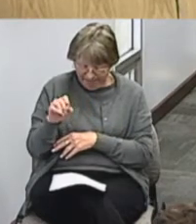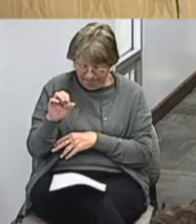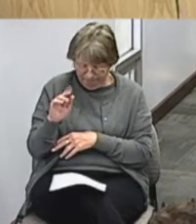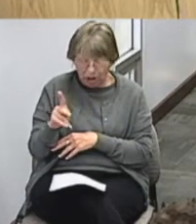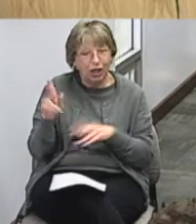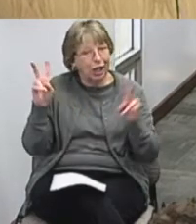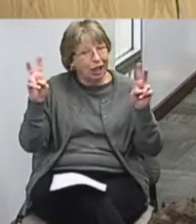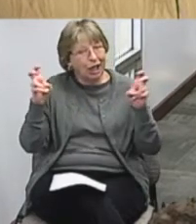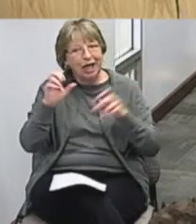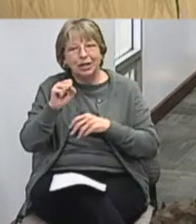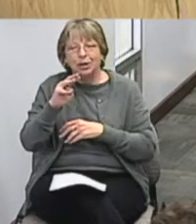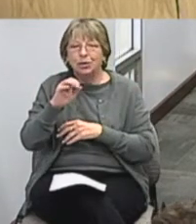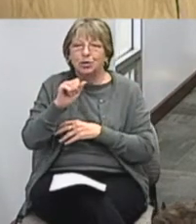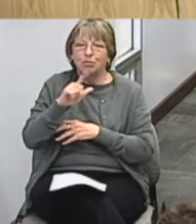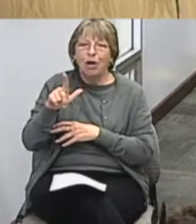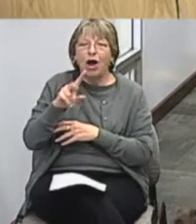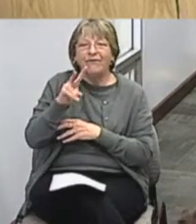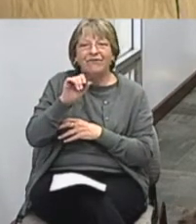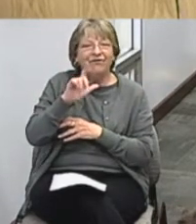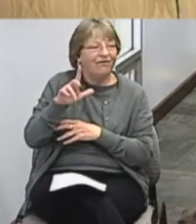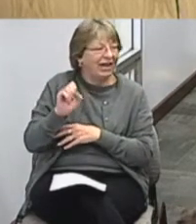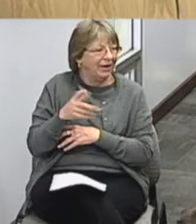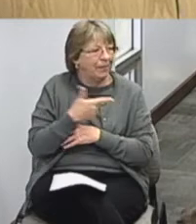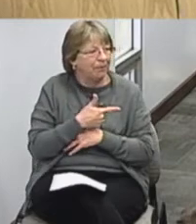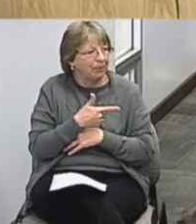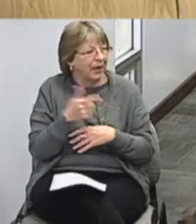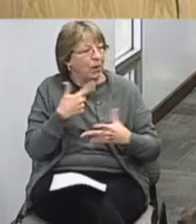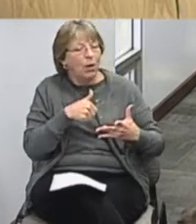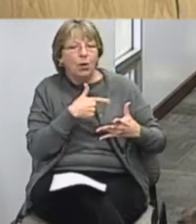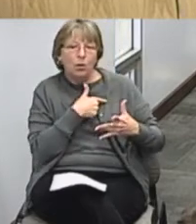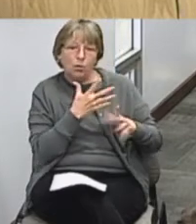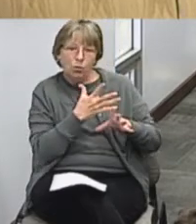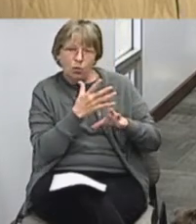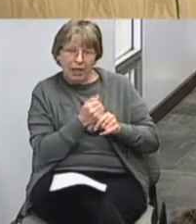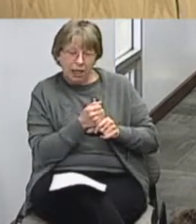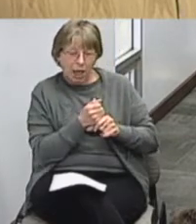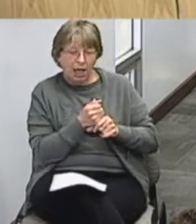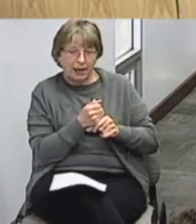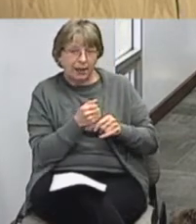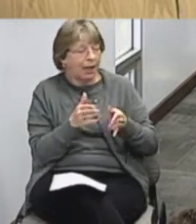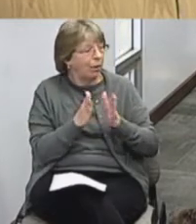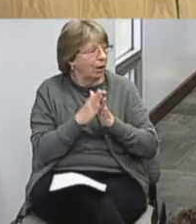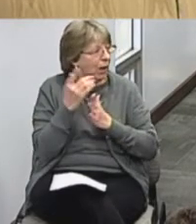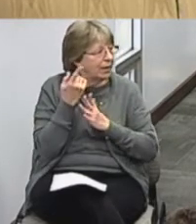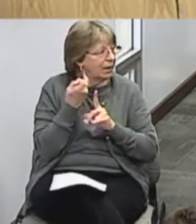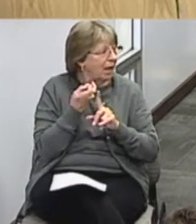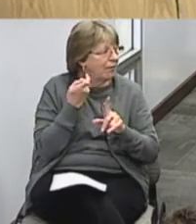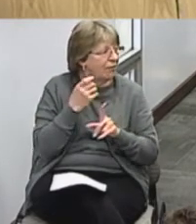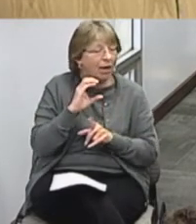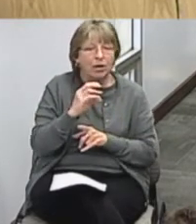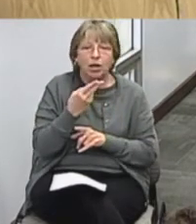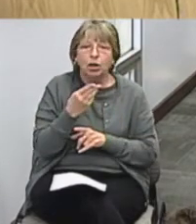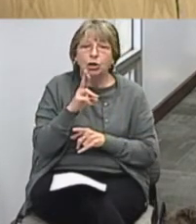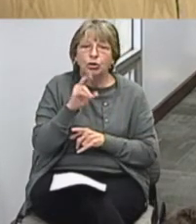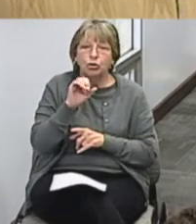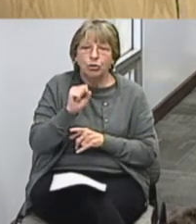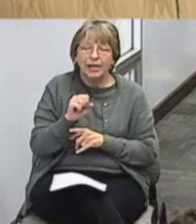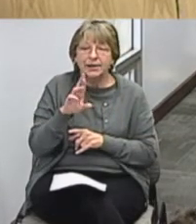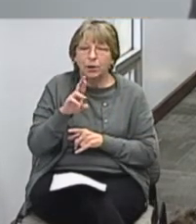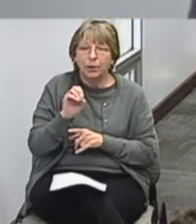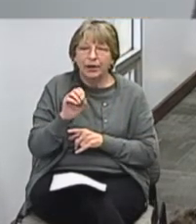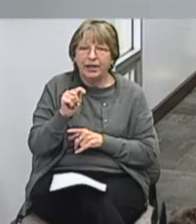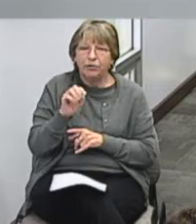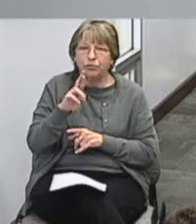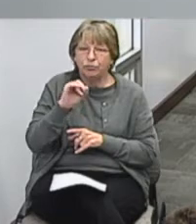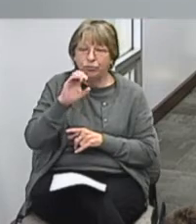Council, you, in your packet, we received a application request from Chris Wietrich on the renaming of the